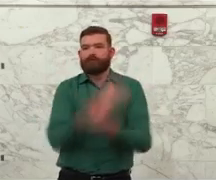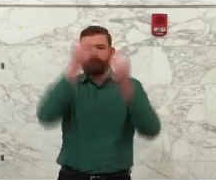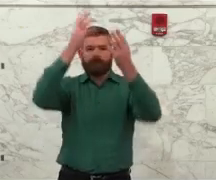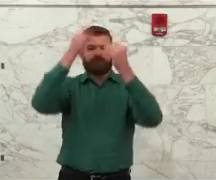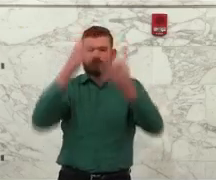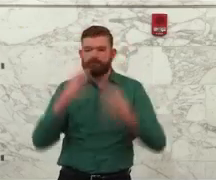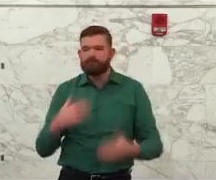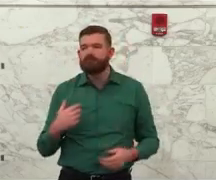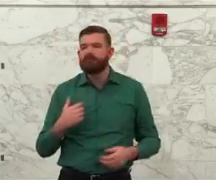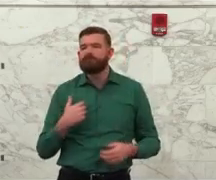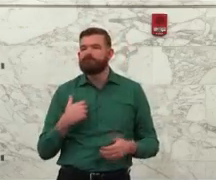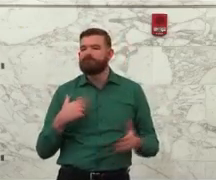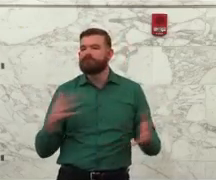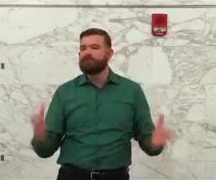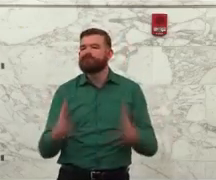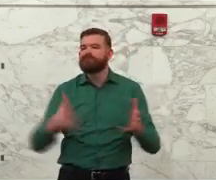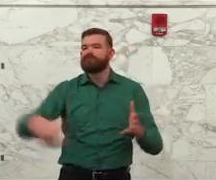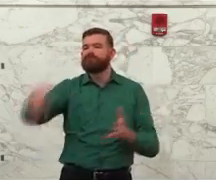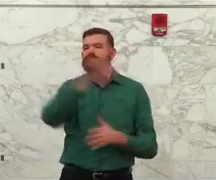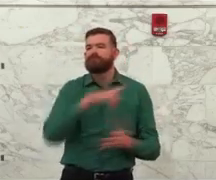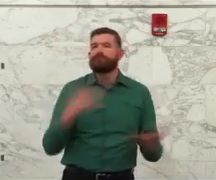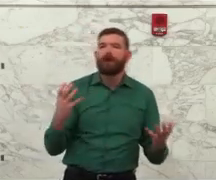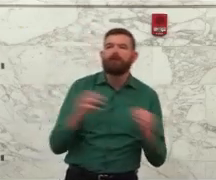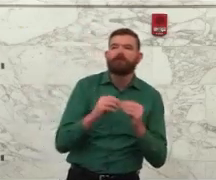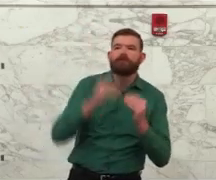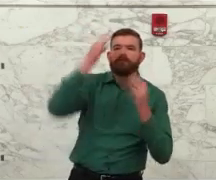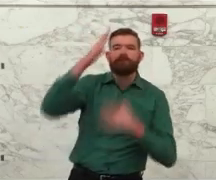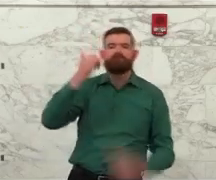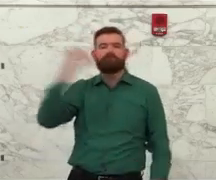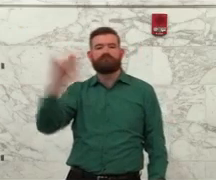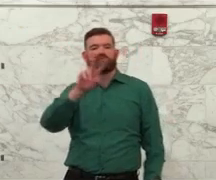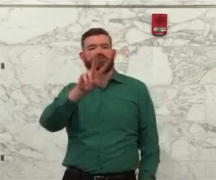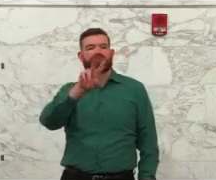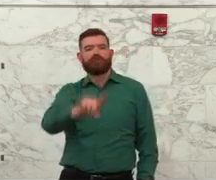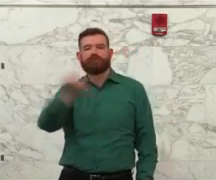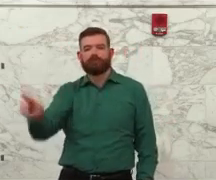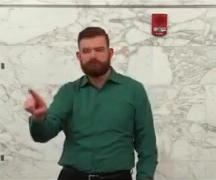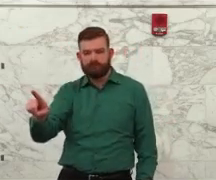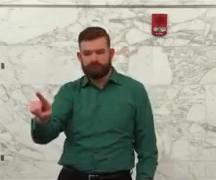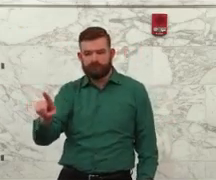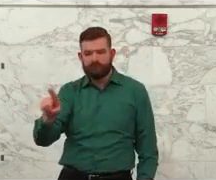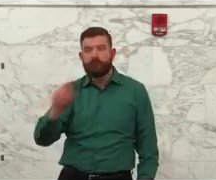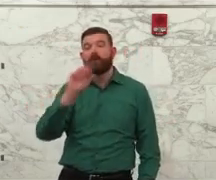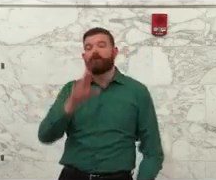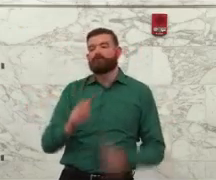with questions to call 211 or text NJ-COVID to